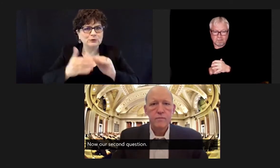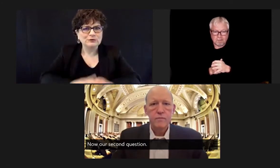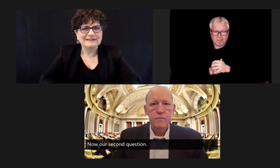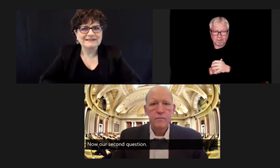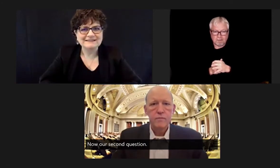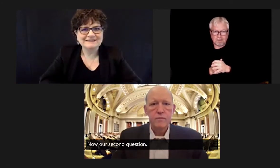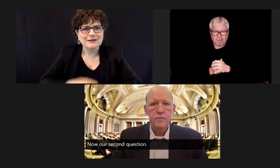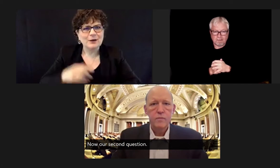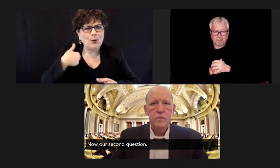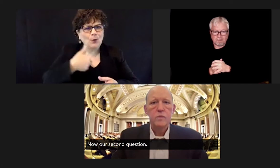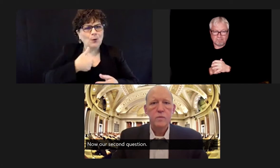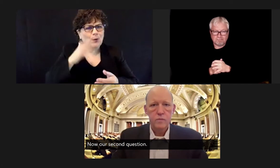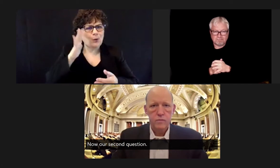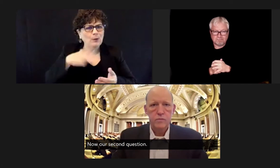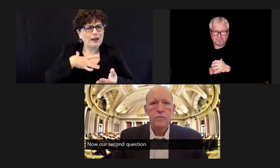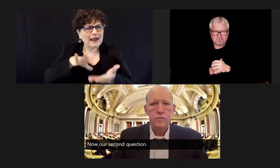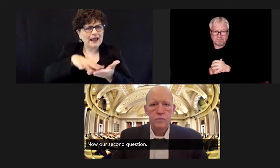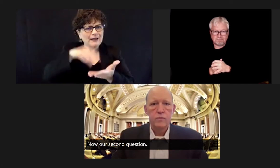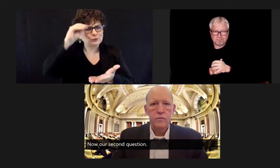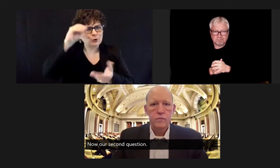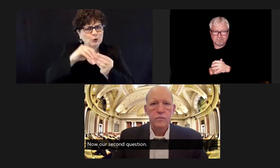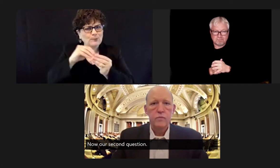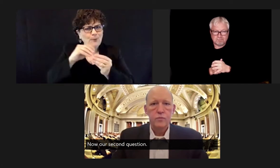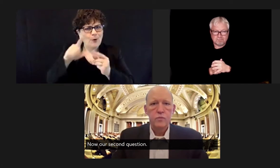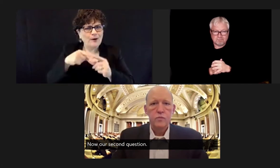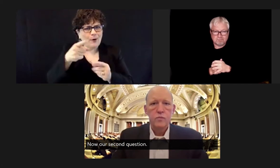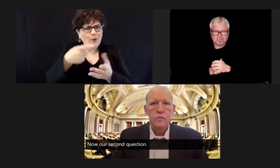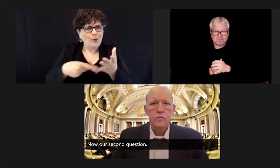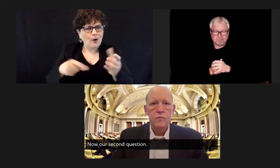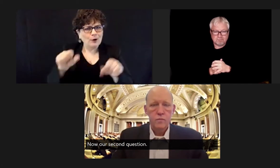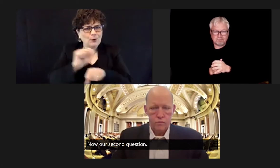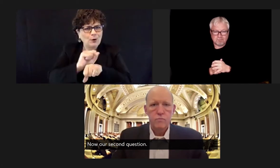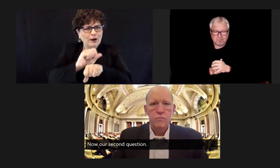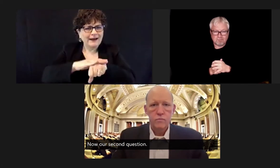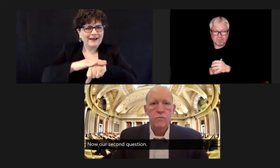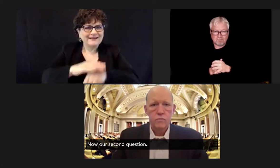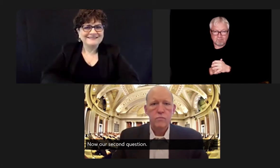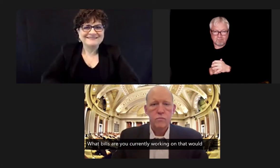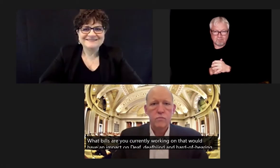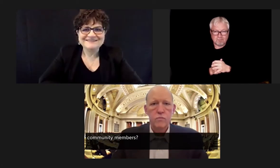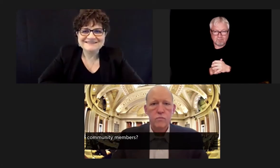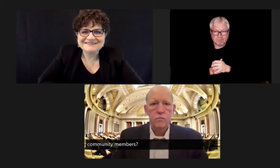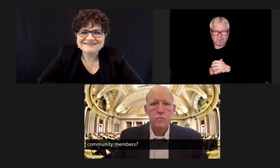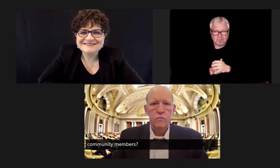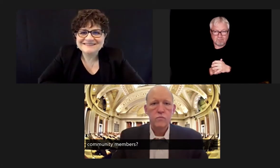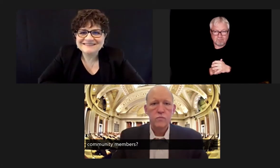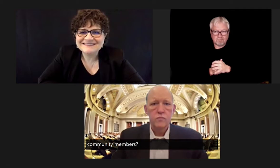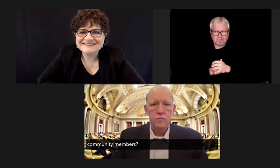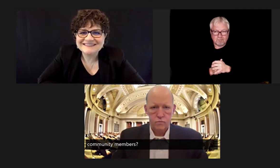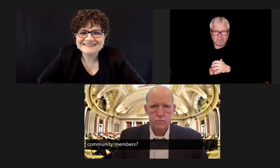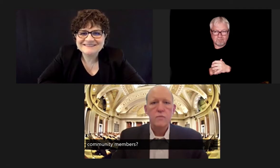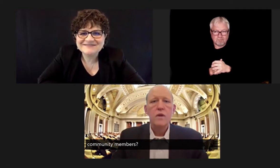on deaf, deafblind, and hard of hearing community members? We would like to learn more about what you're